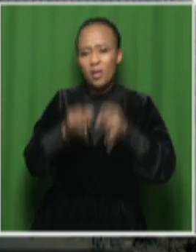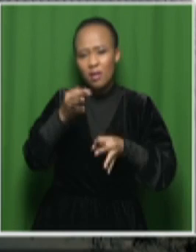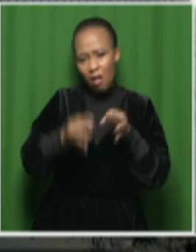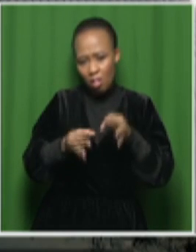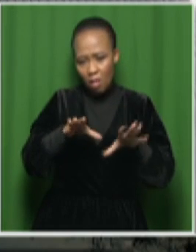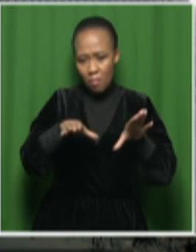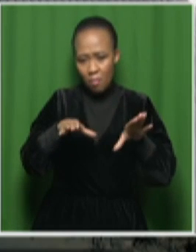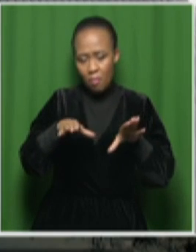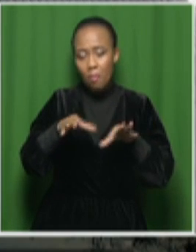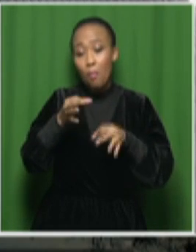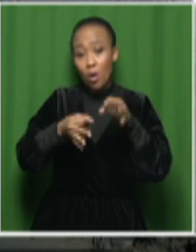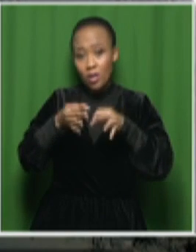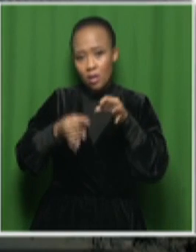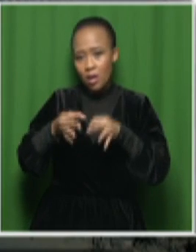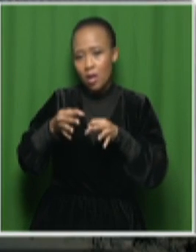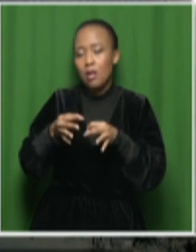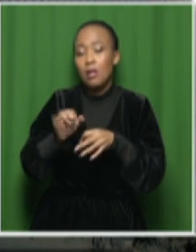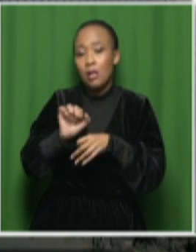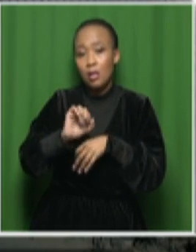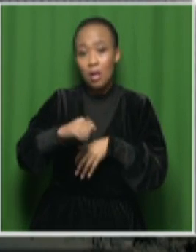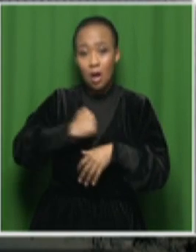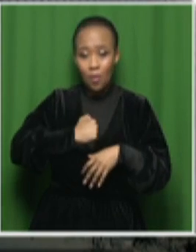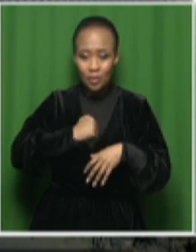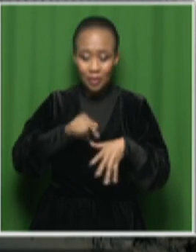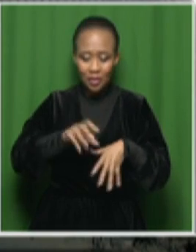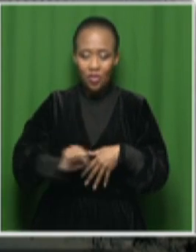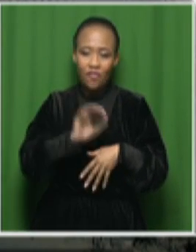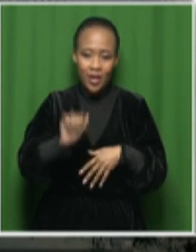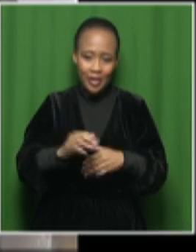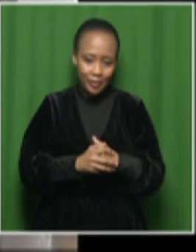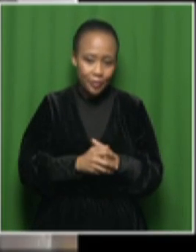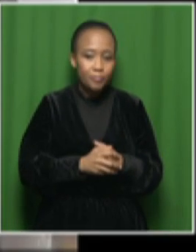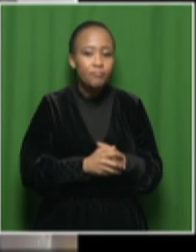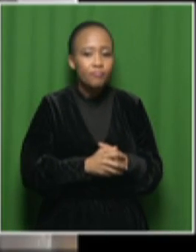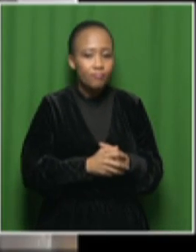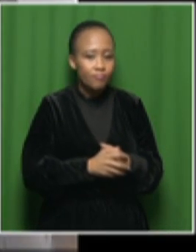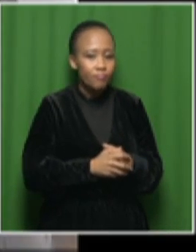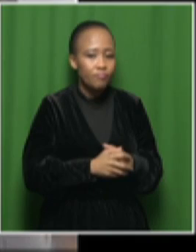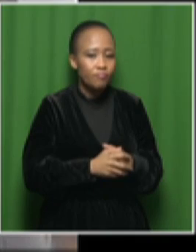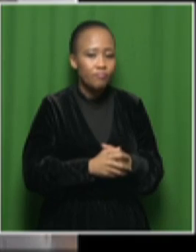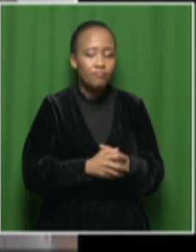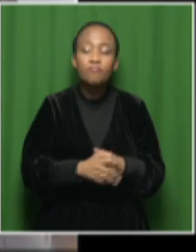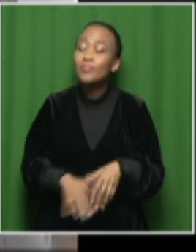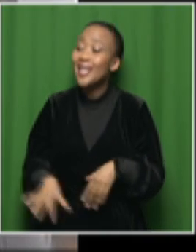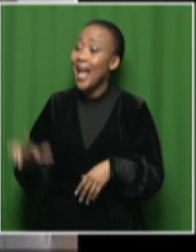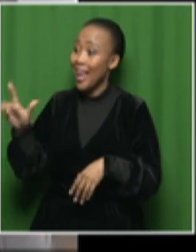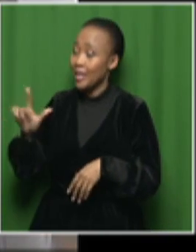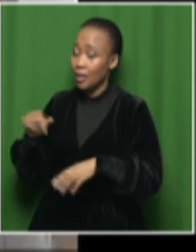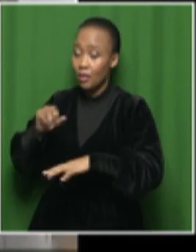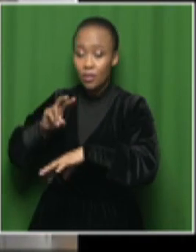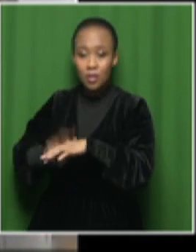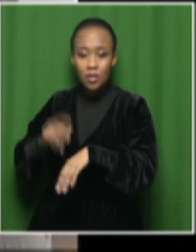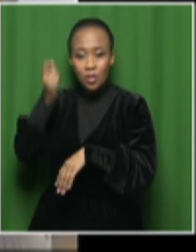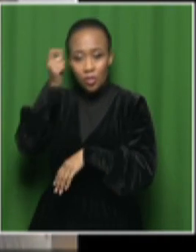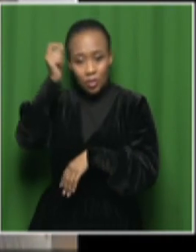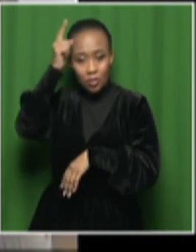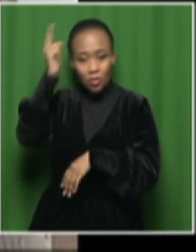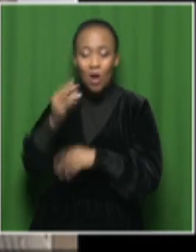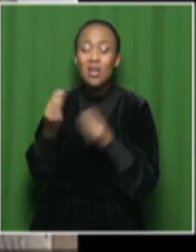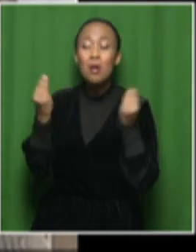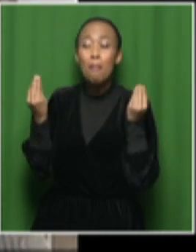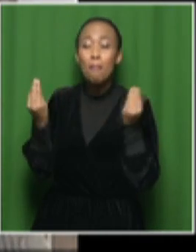Yes, I think that, Lizelle, we must first understand that there could be popular struggles. As